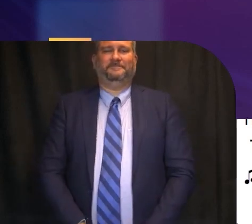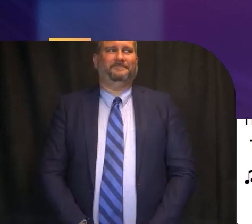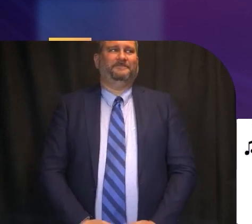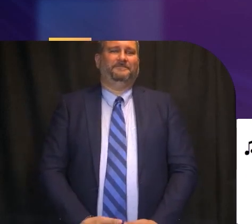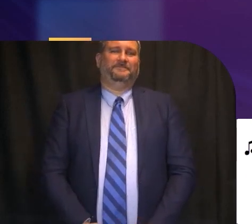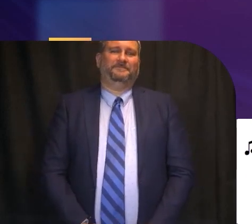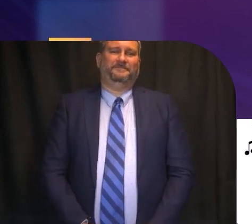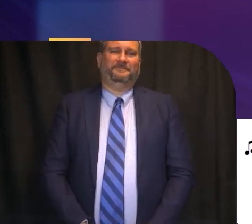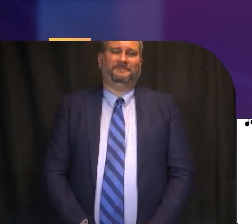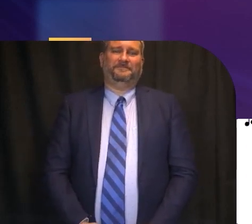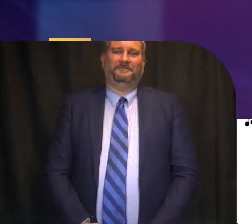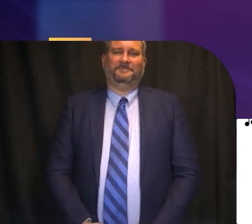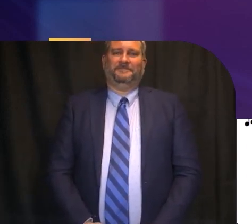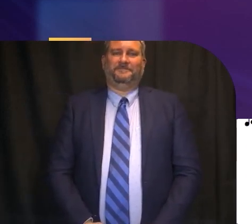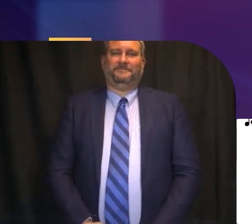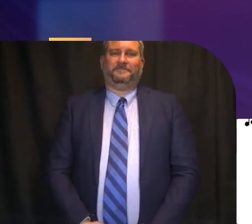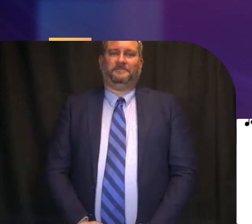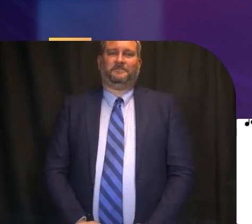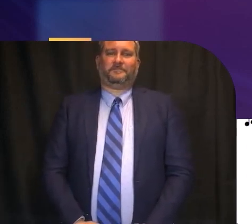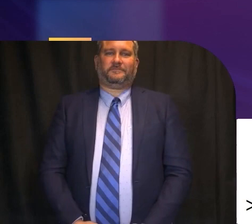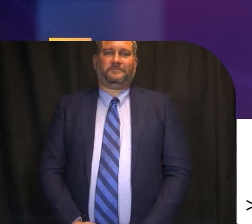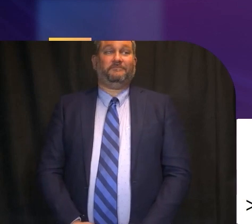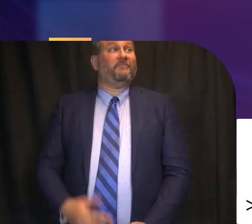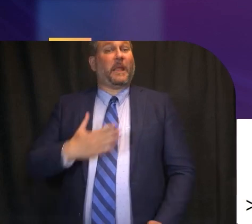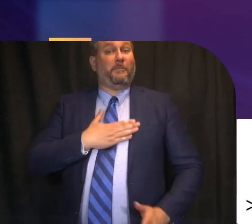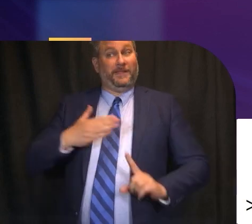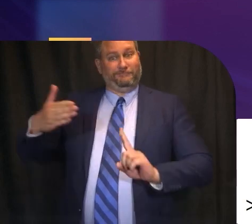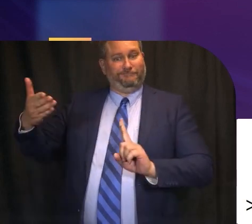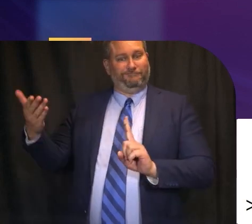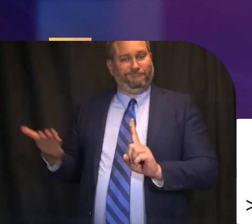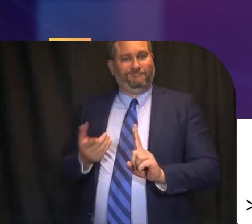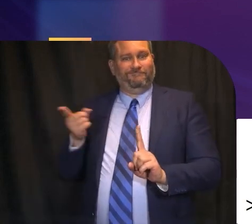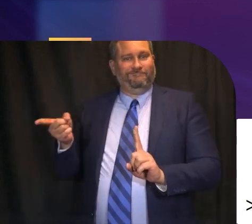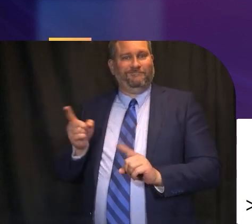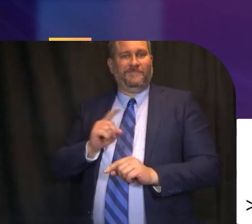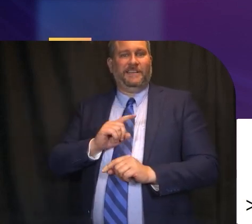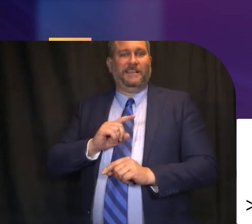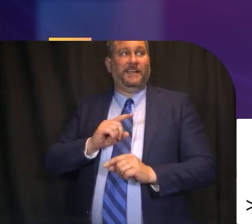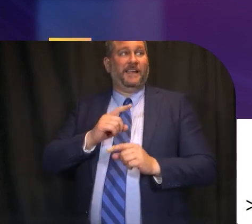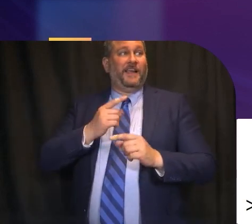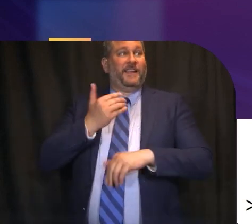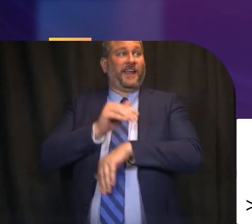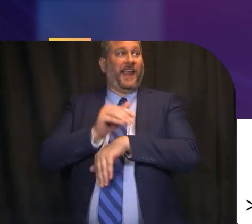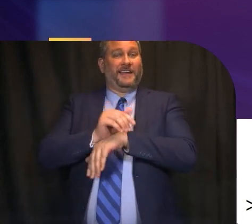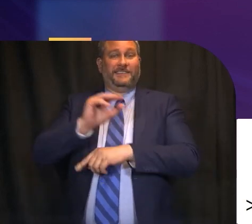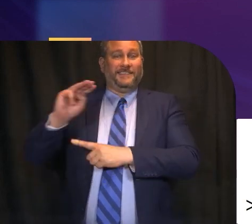Please welcome back tonight's MC, Jane Pauley.